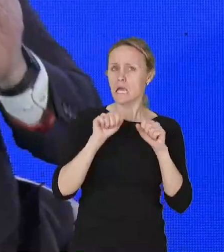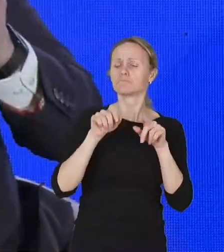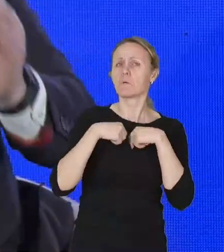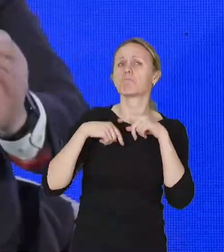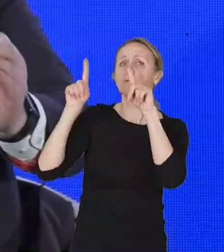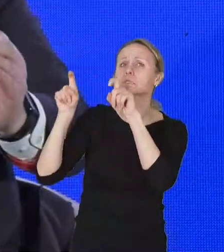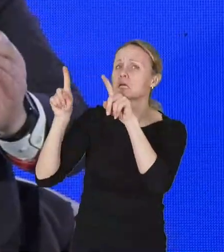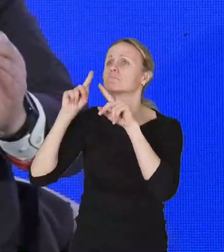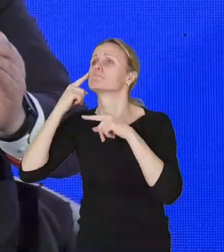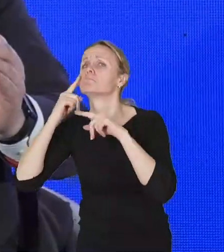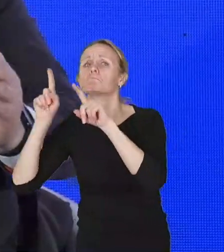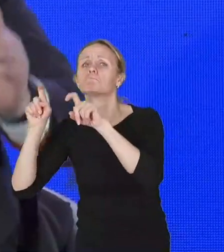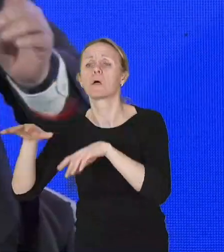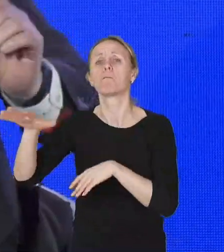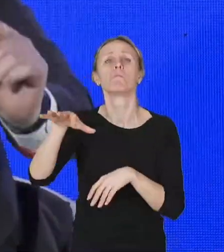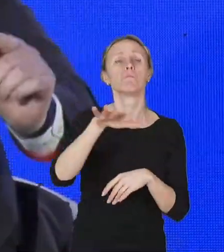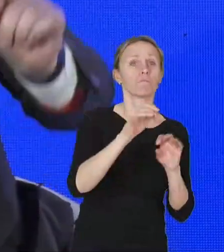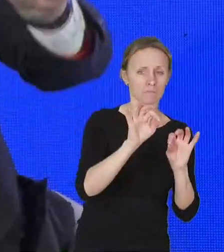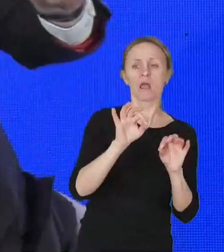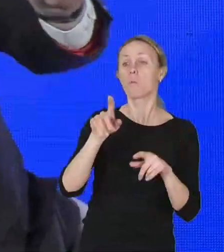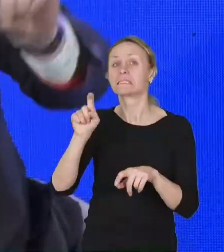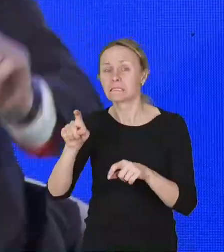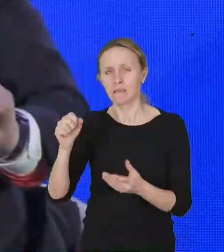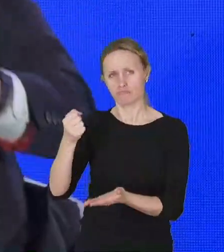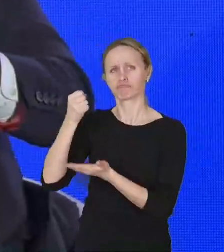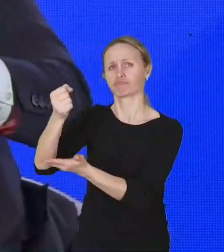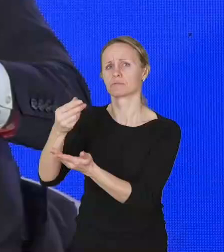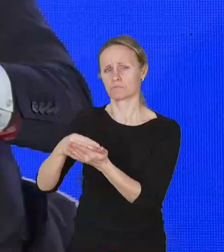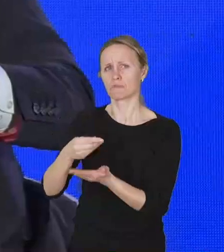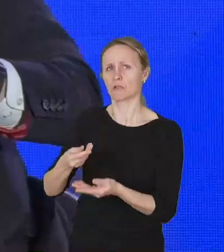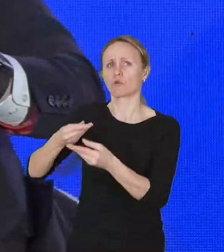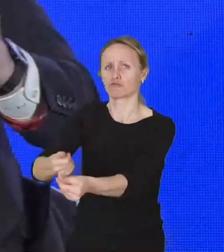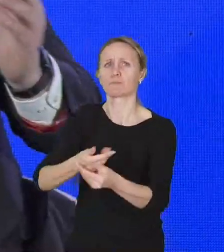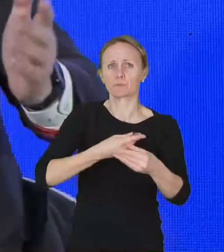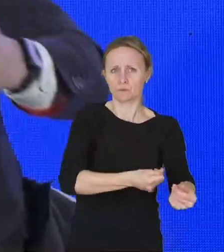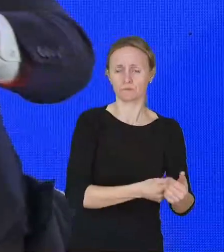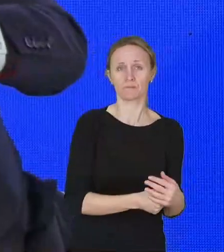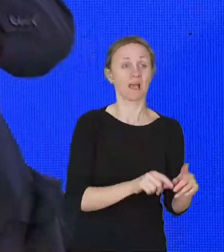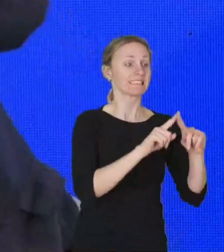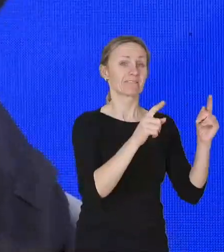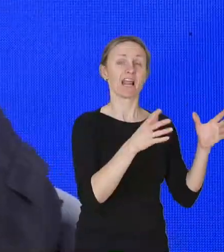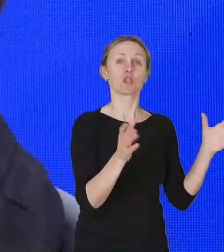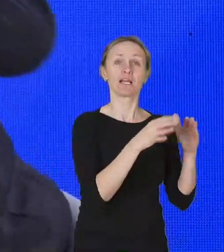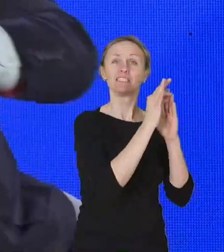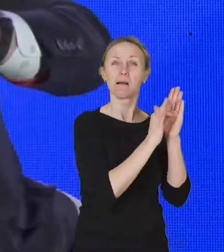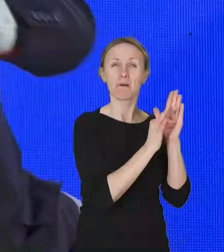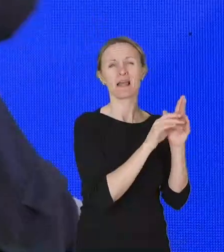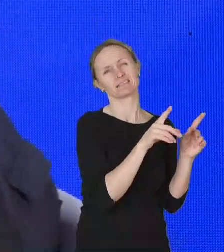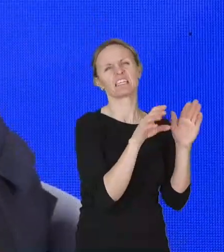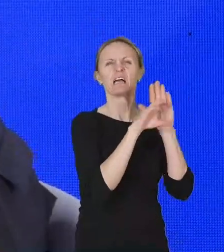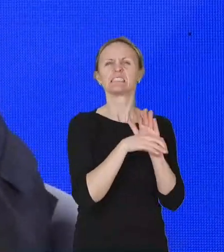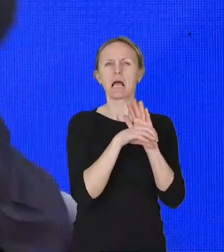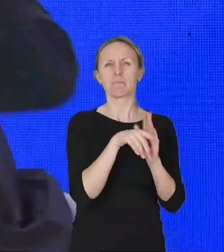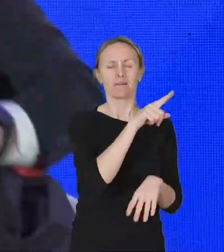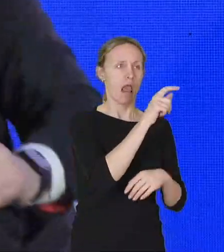policies are project-based. So a battery factory there, a steel factory